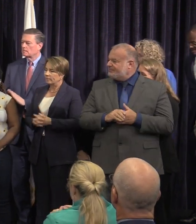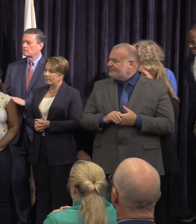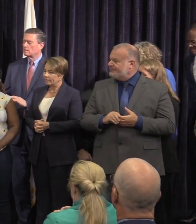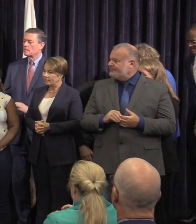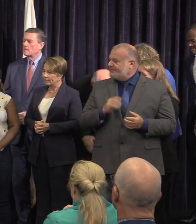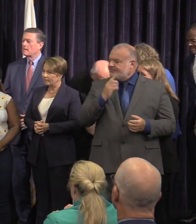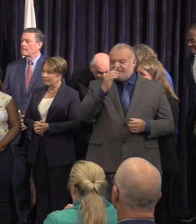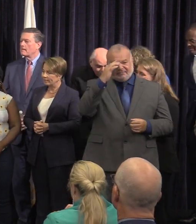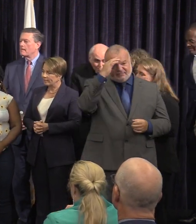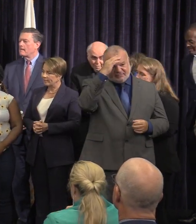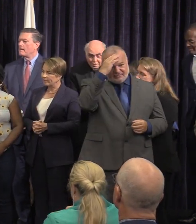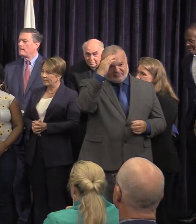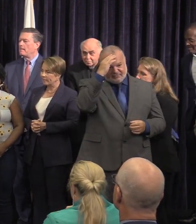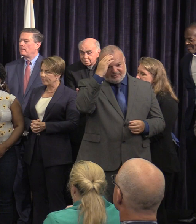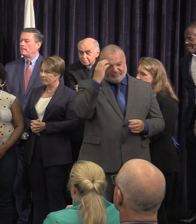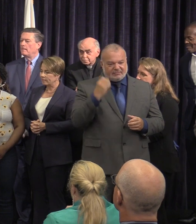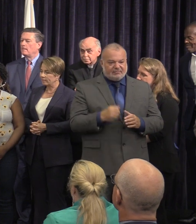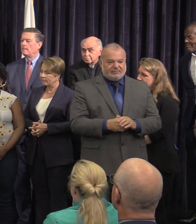So